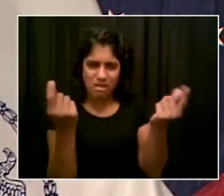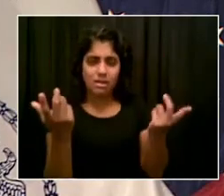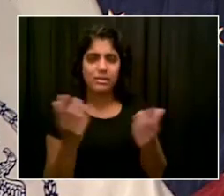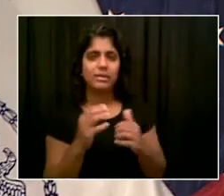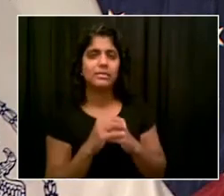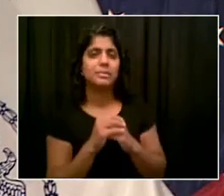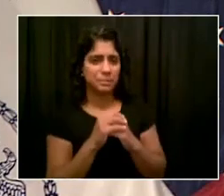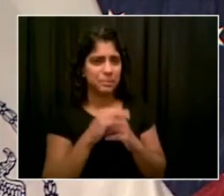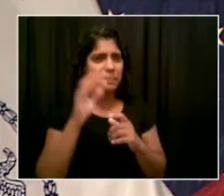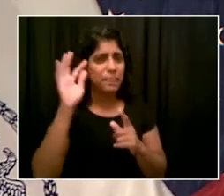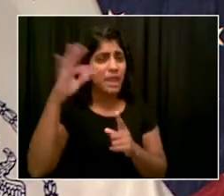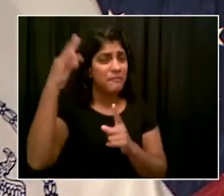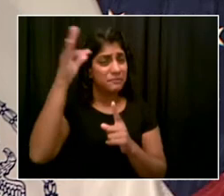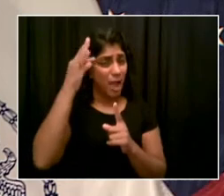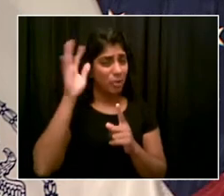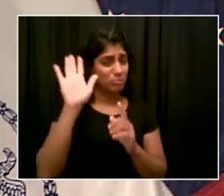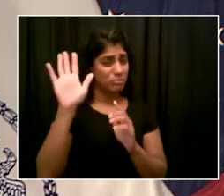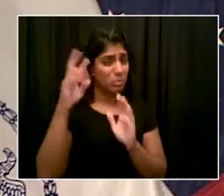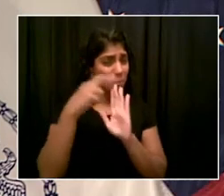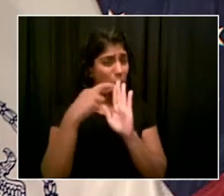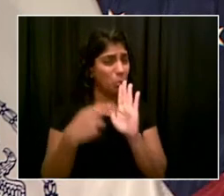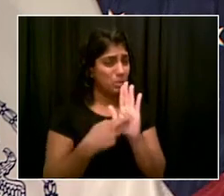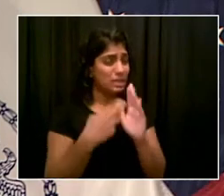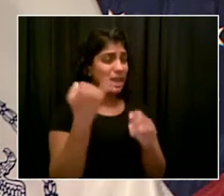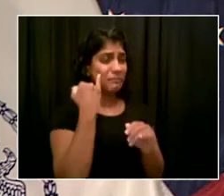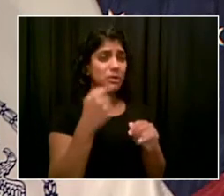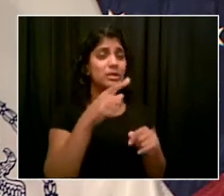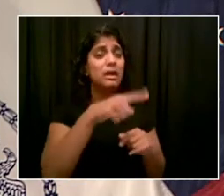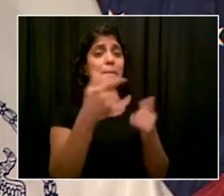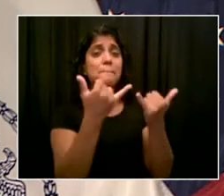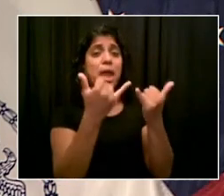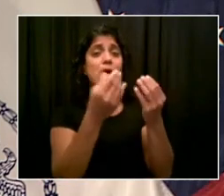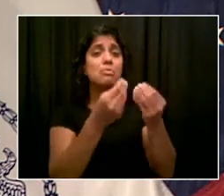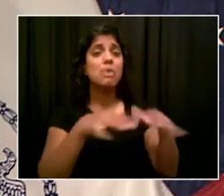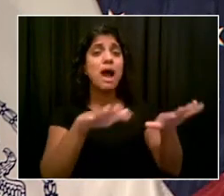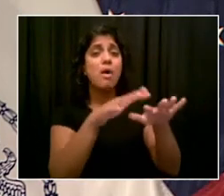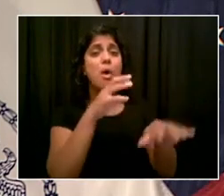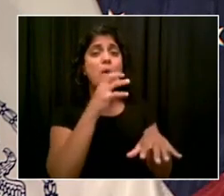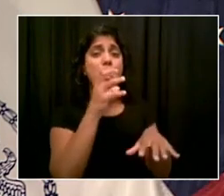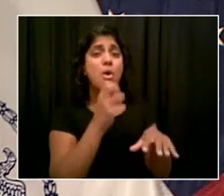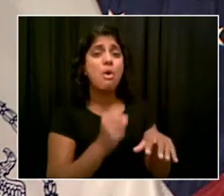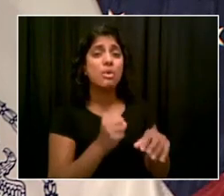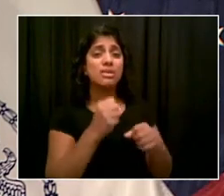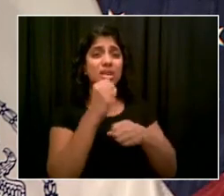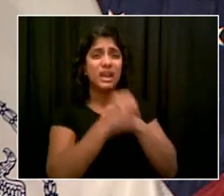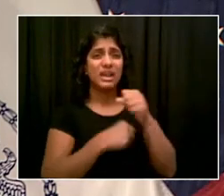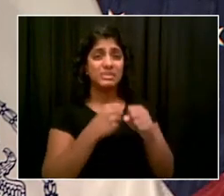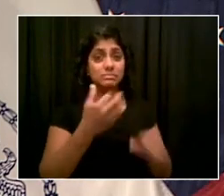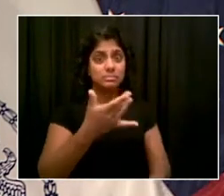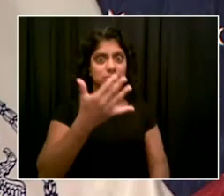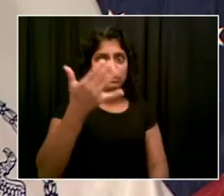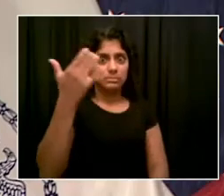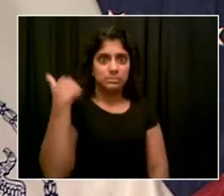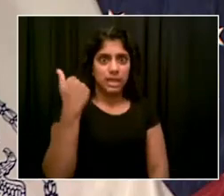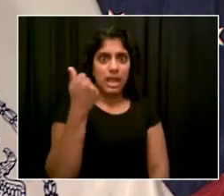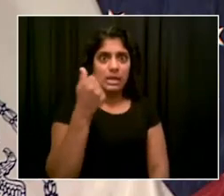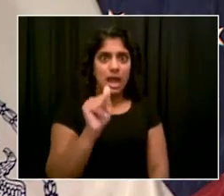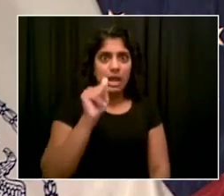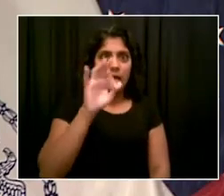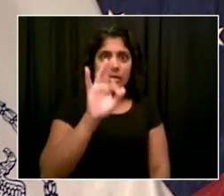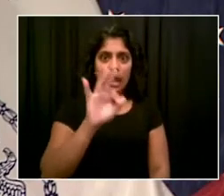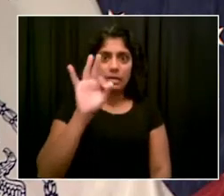are unsafe. Are you willing to say now that any playground that NYCHA has that's past 1991 needs to be just